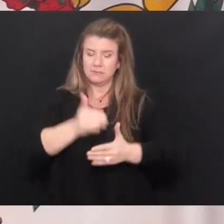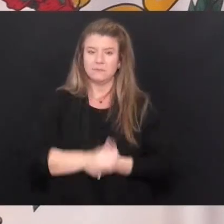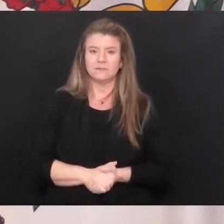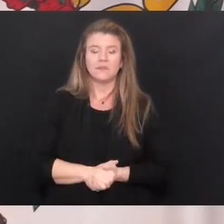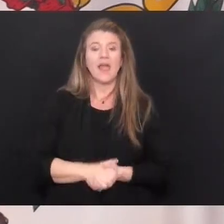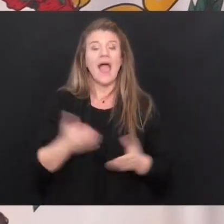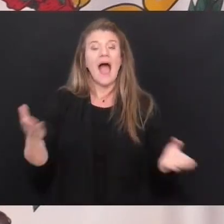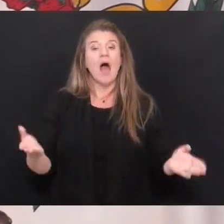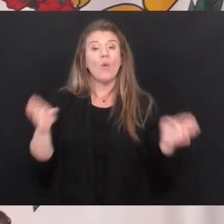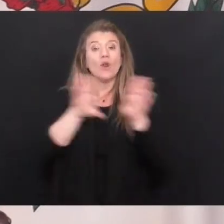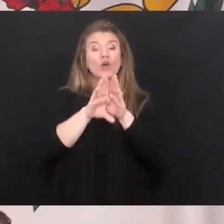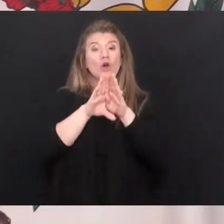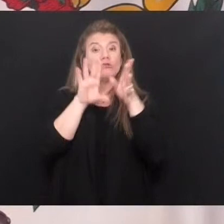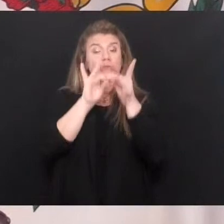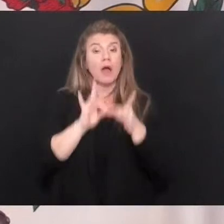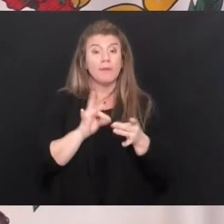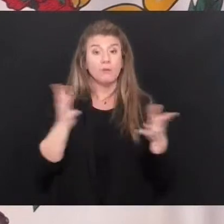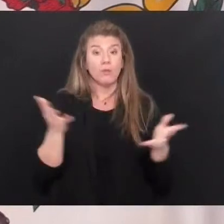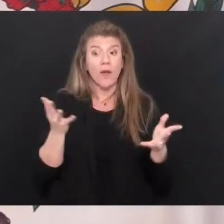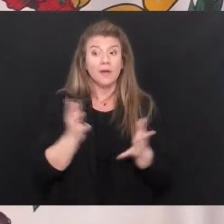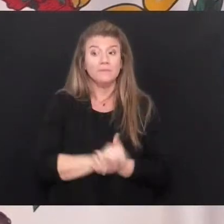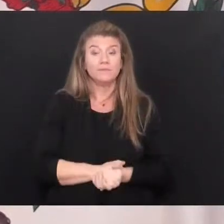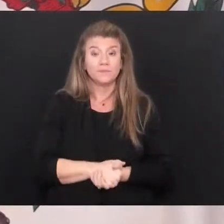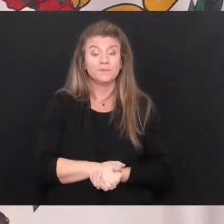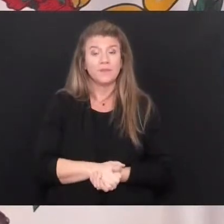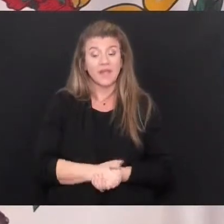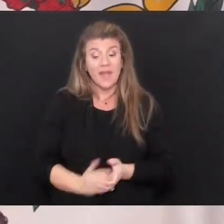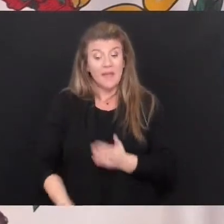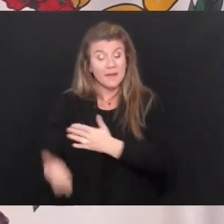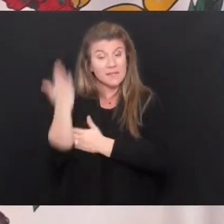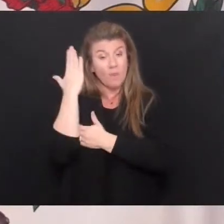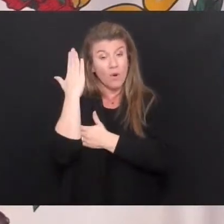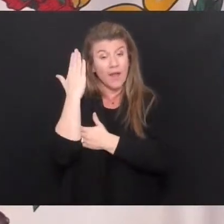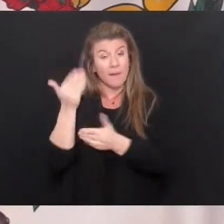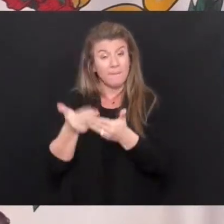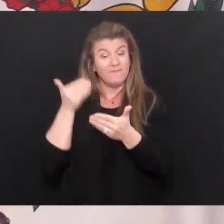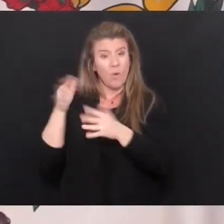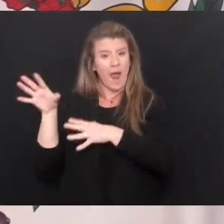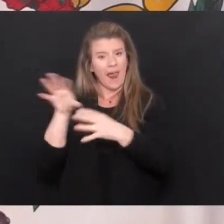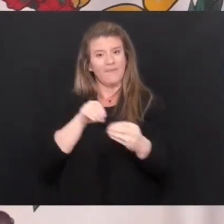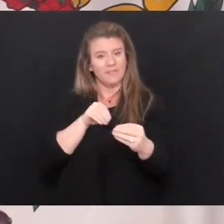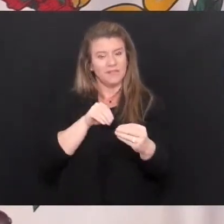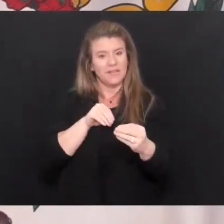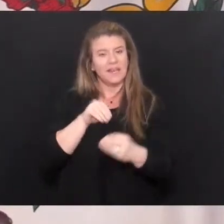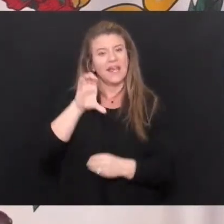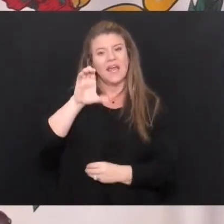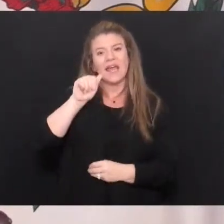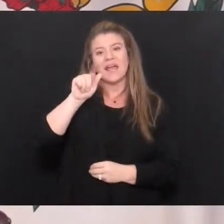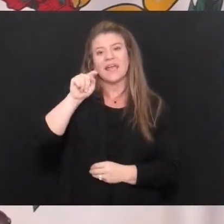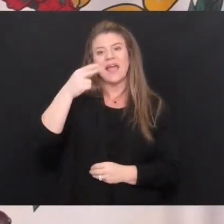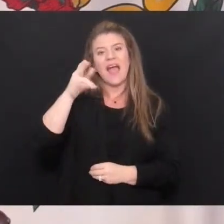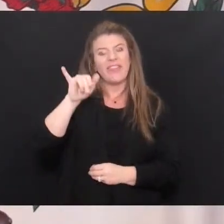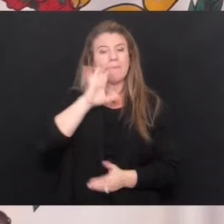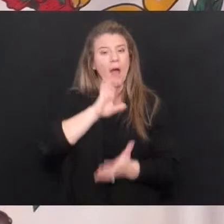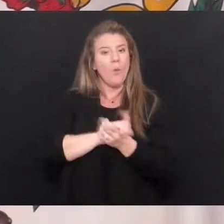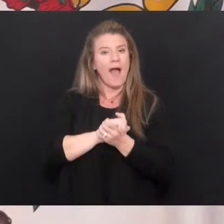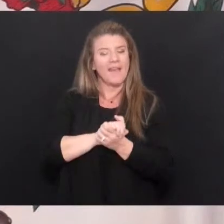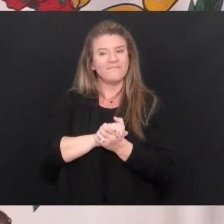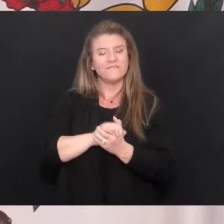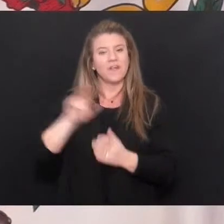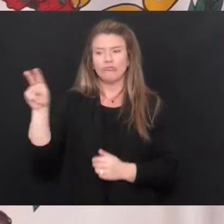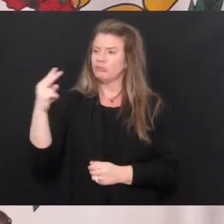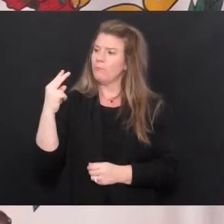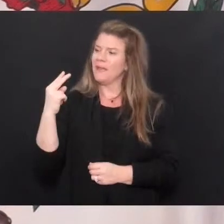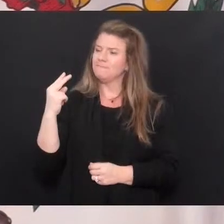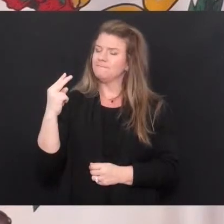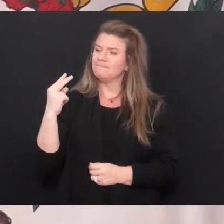to close, though, with just this. This morning before I left and everything, Kathy looked at me and said to me, she